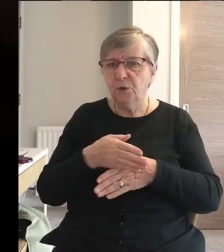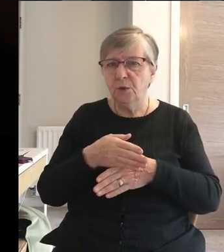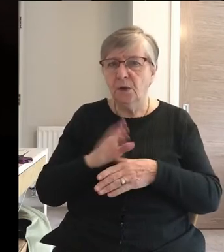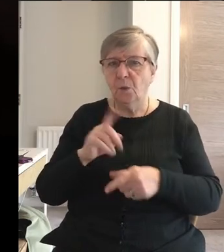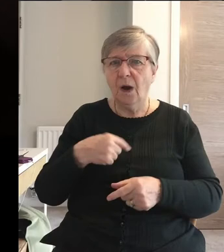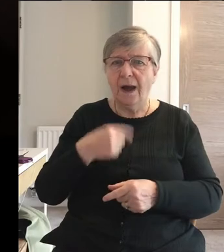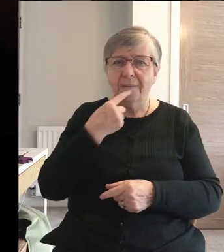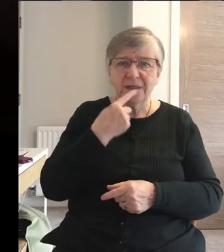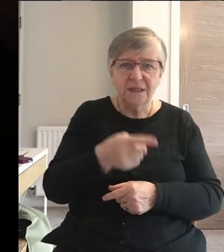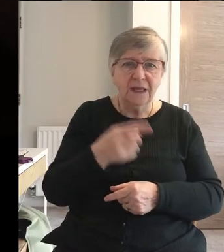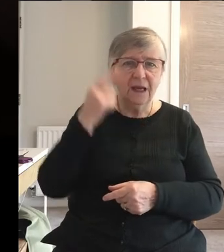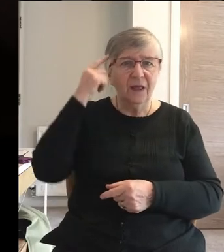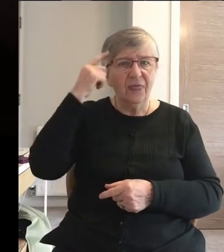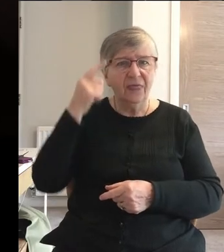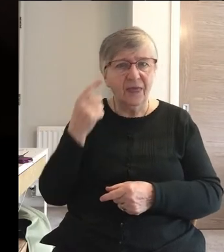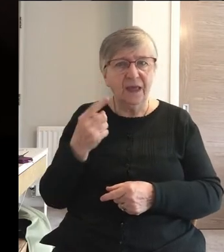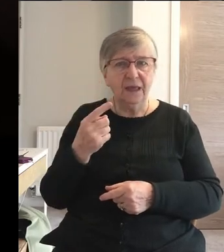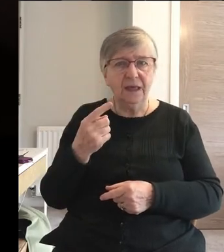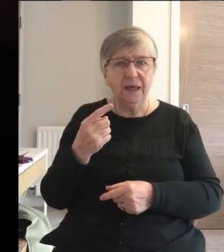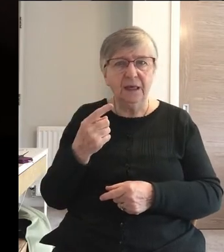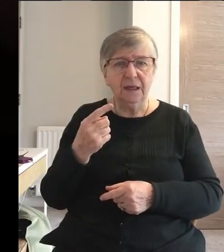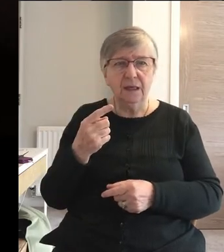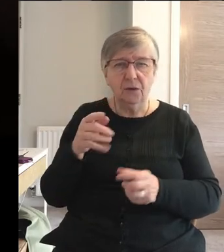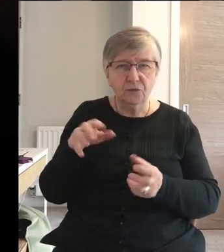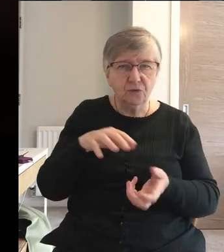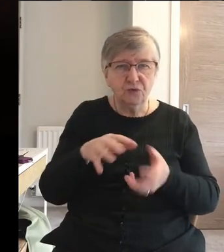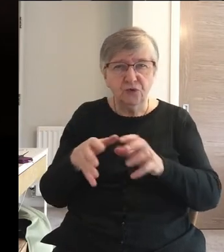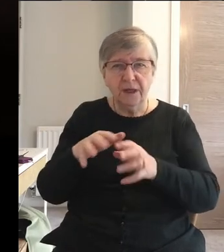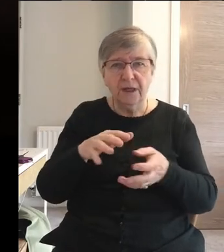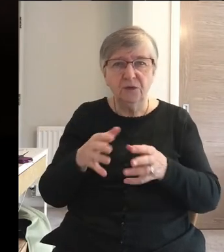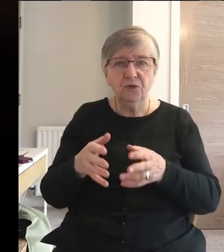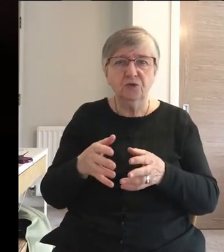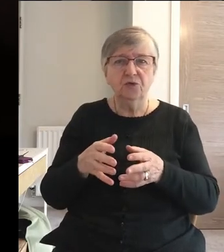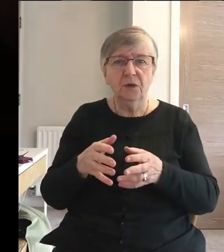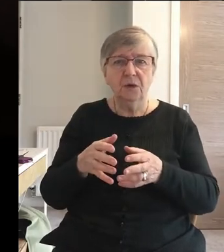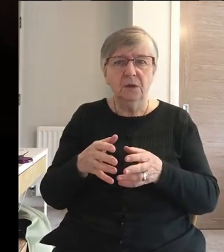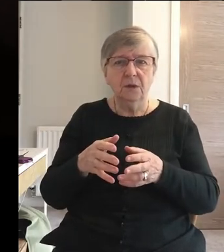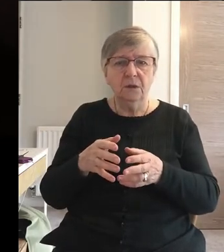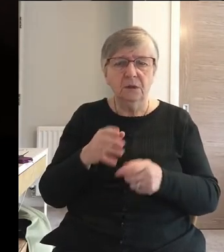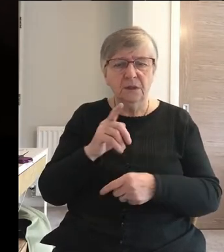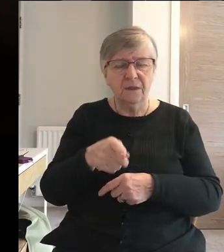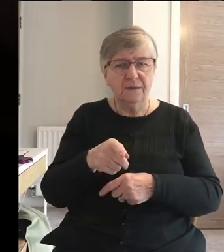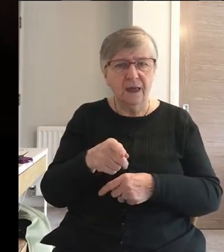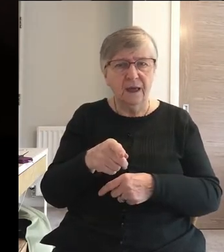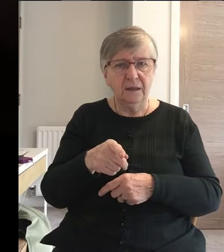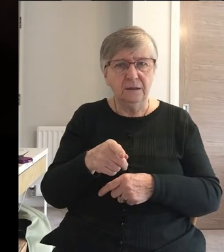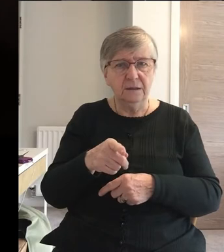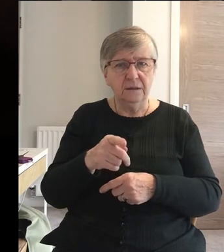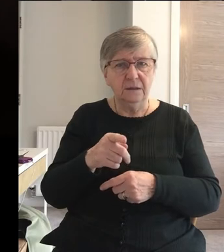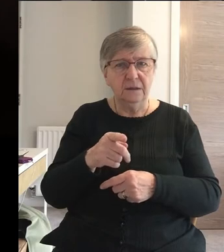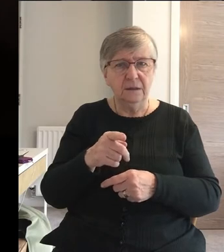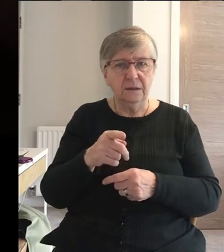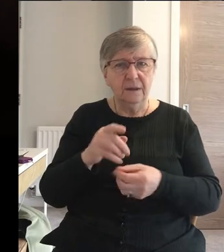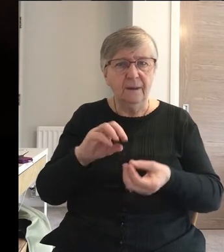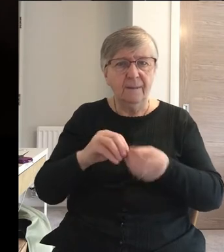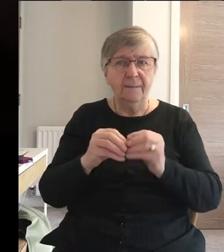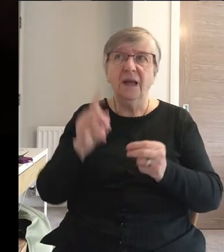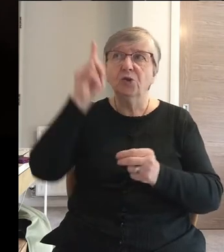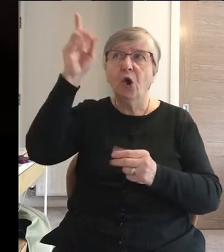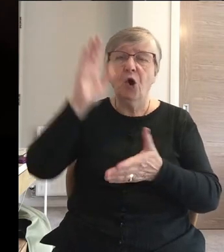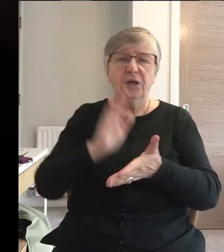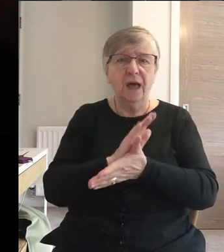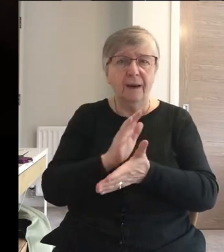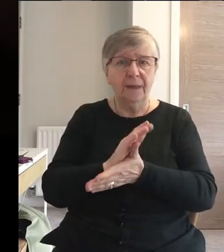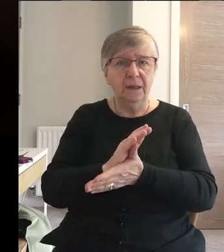It's what I'm saying. It's what I'm thinking. It's what I'm trying to maneuver into being. Is this something that pleases the Heavenly